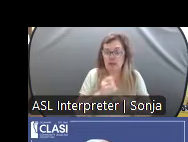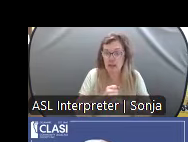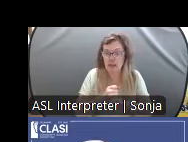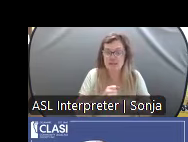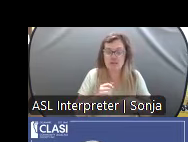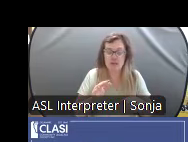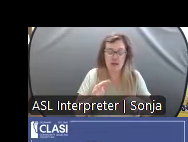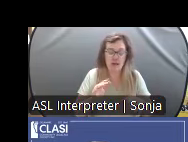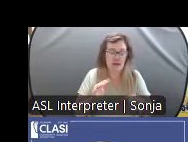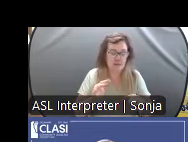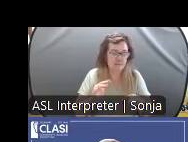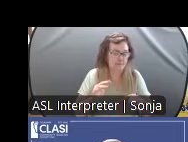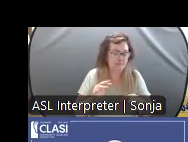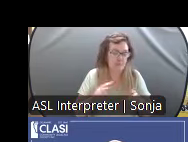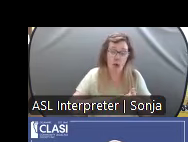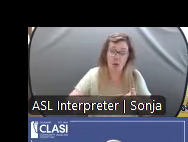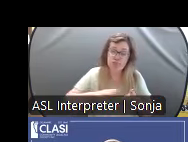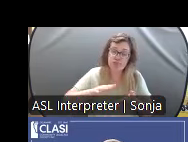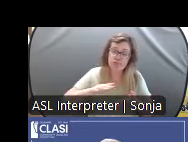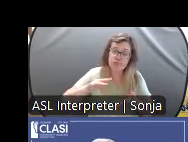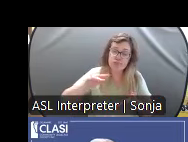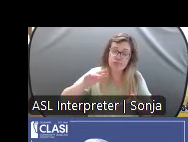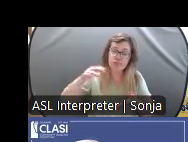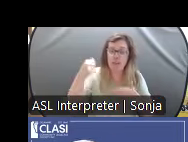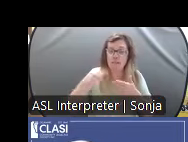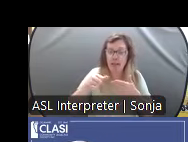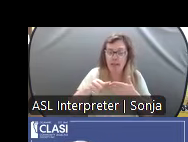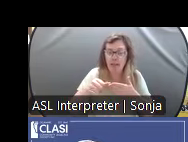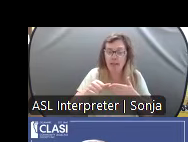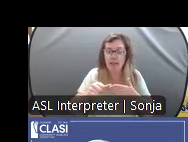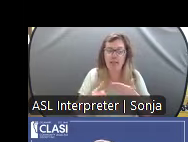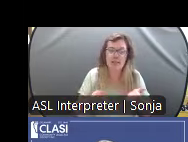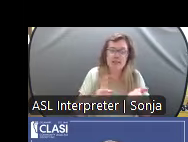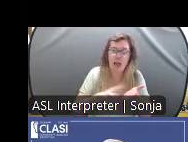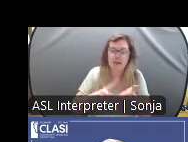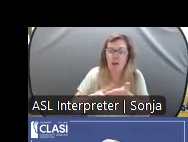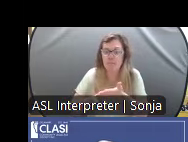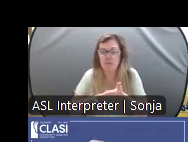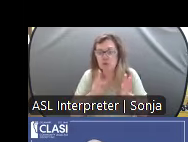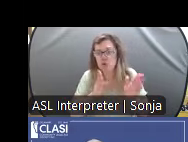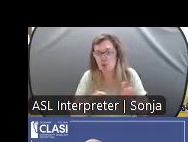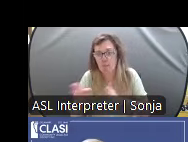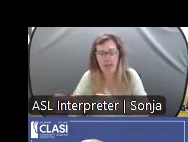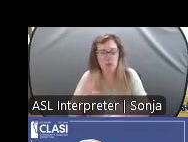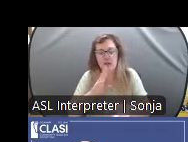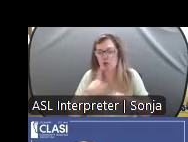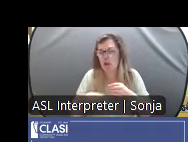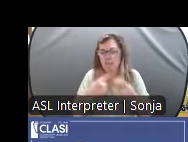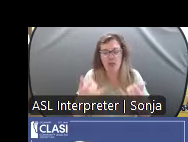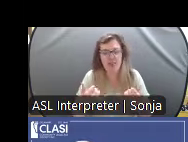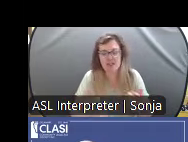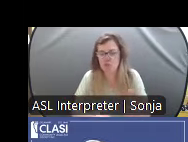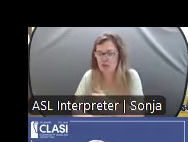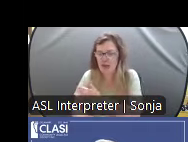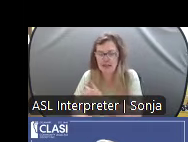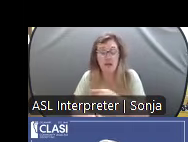just volume mail about trying to enroll in a Medicare Advantage plan, which is not the topic of today. But you can